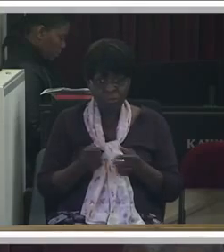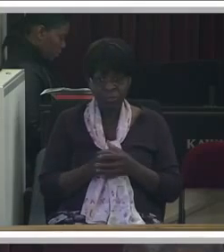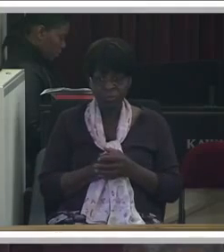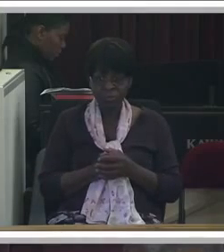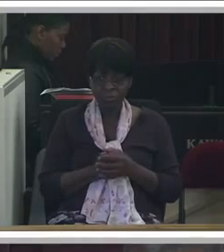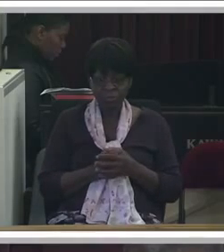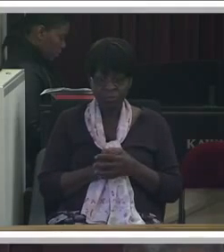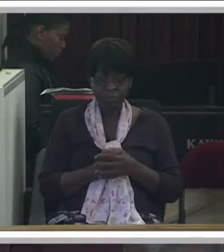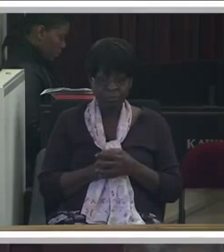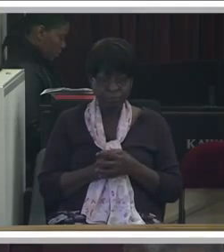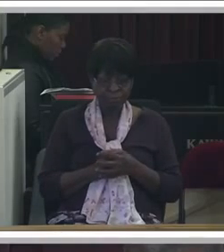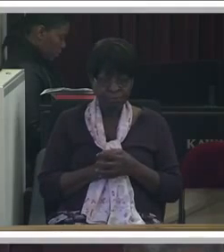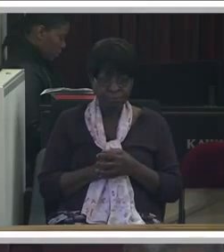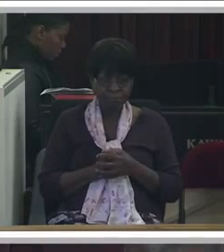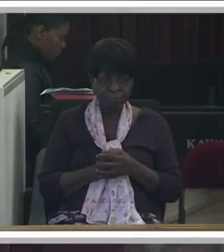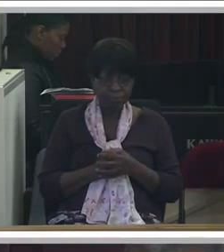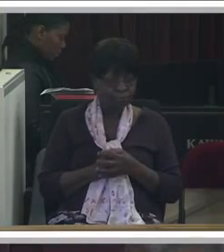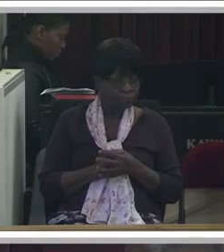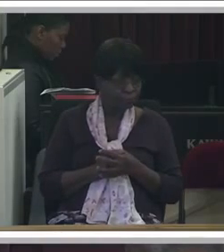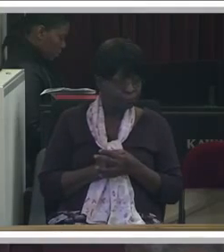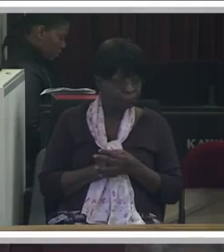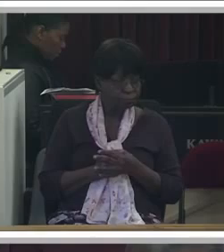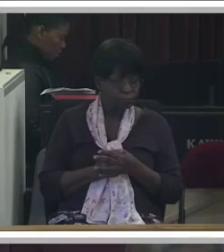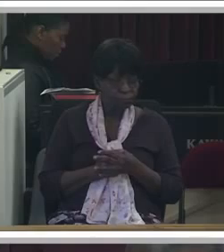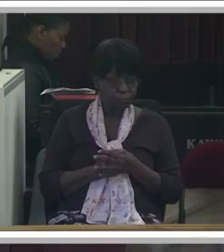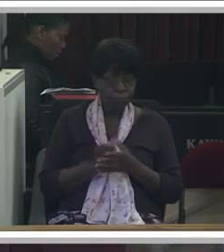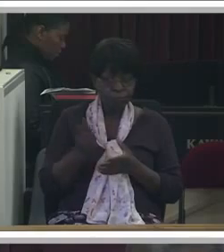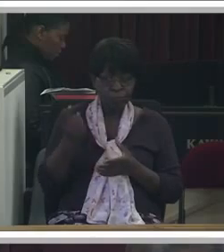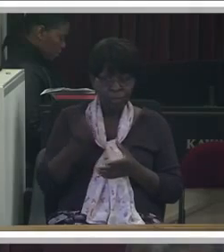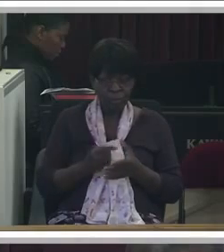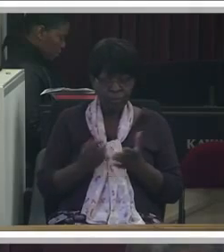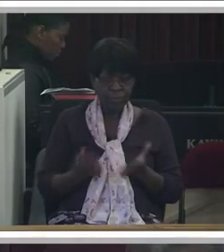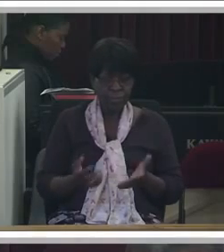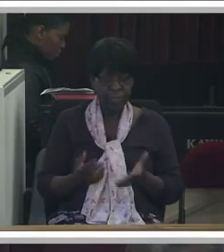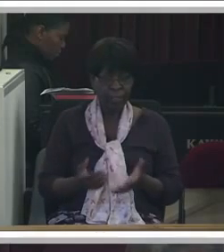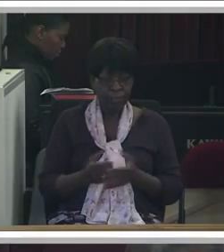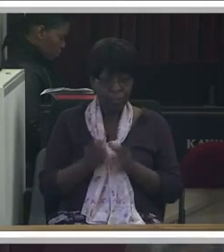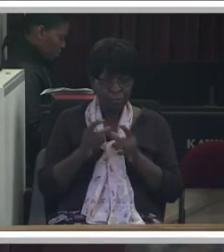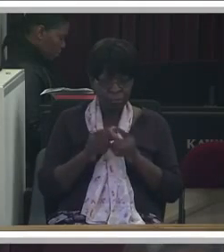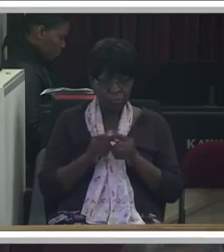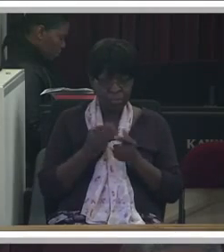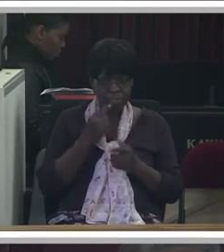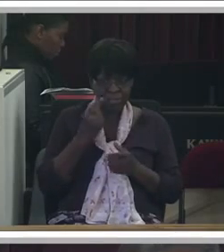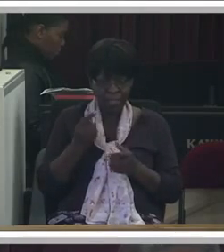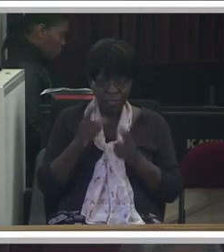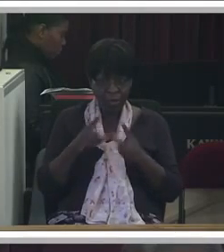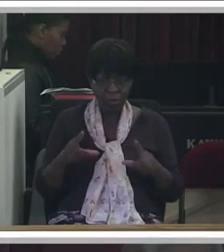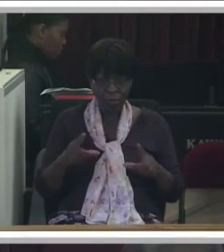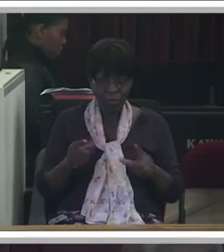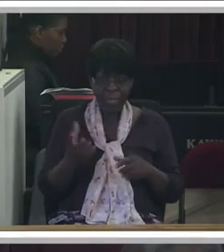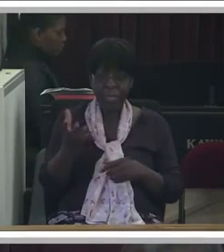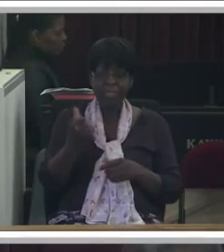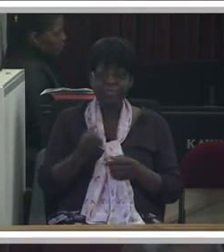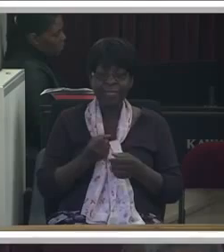not be the same. You come to the table of the Lord today and say, Lord, take me,